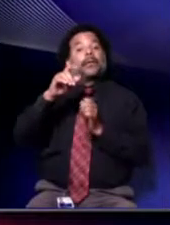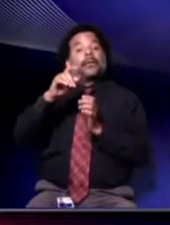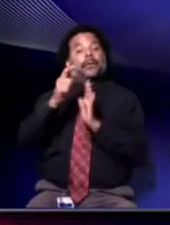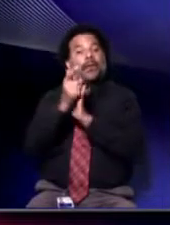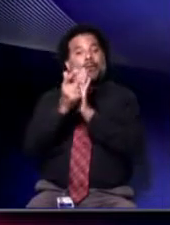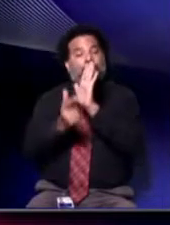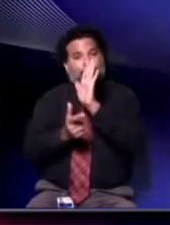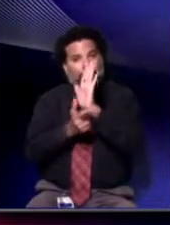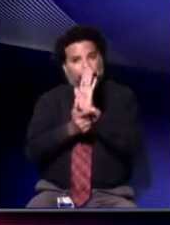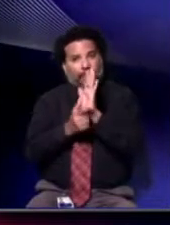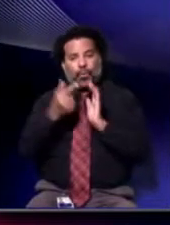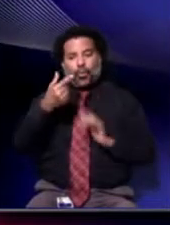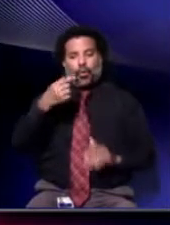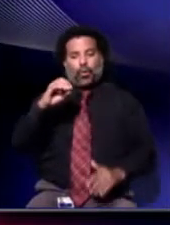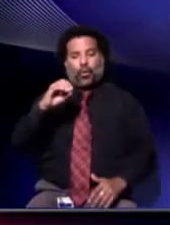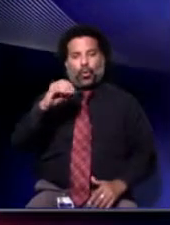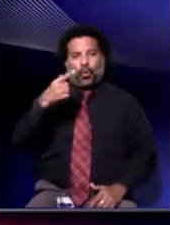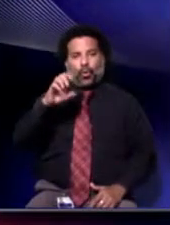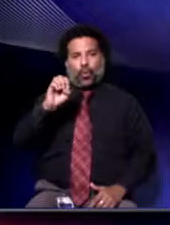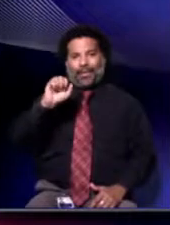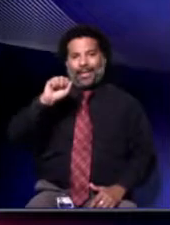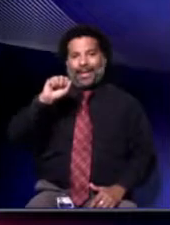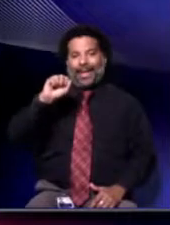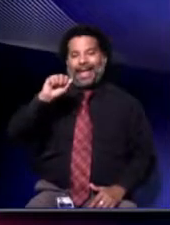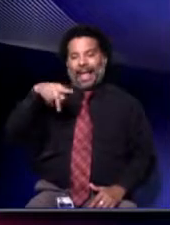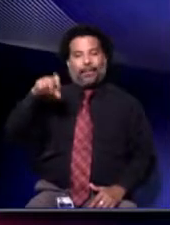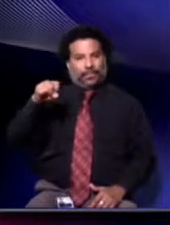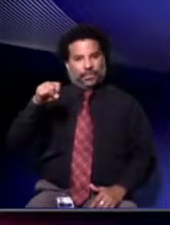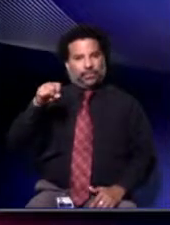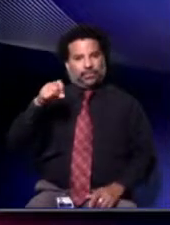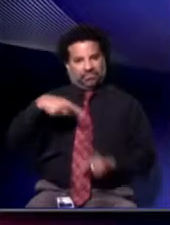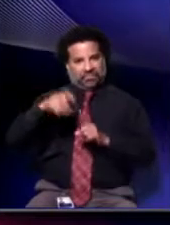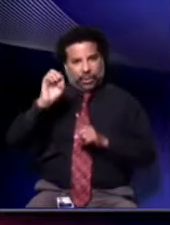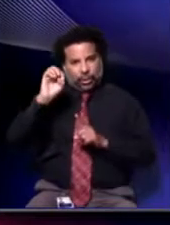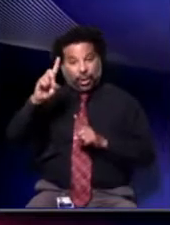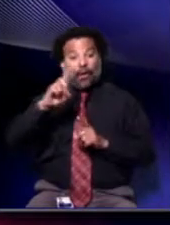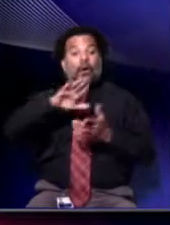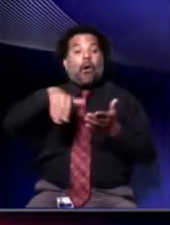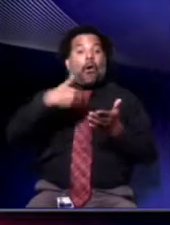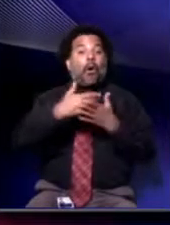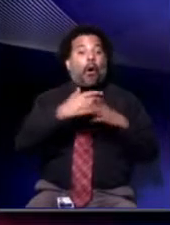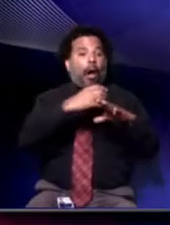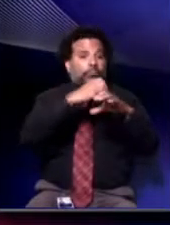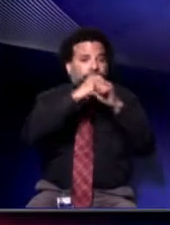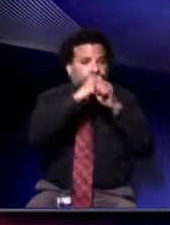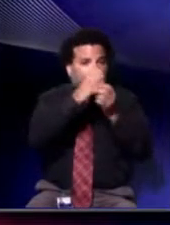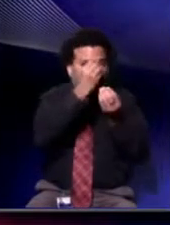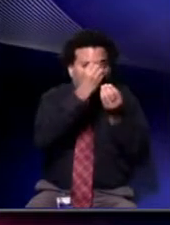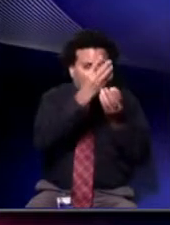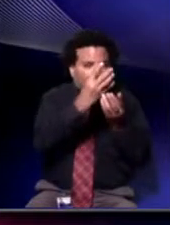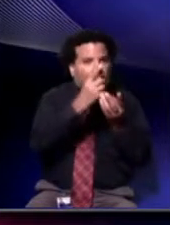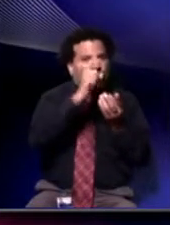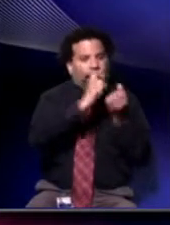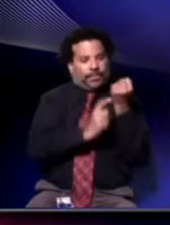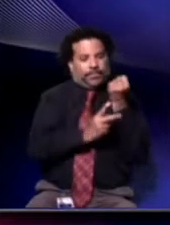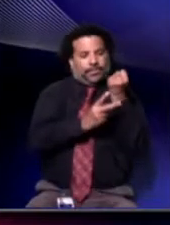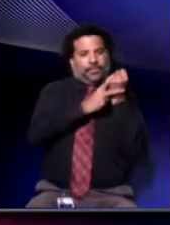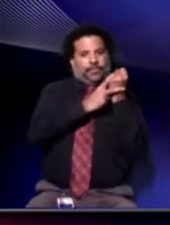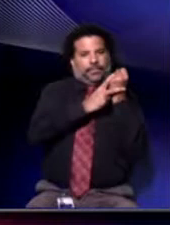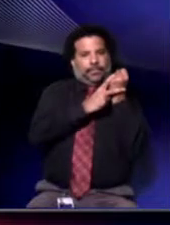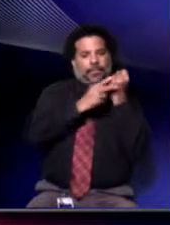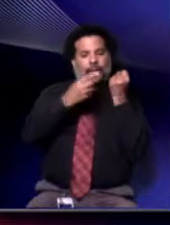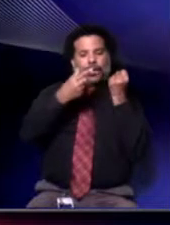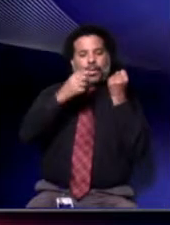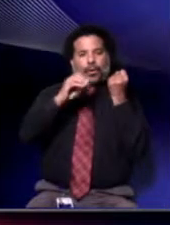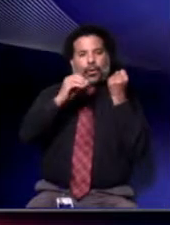for Education, all of our confidential student information is to be stored within